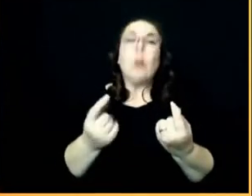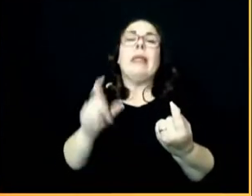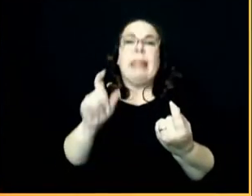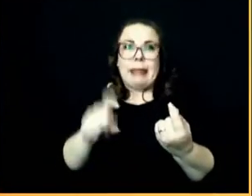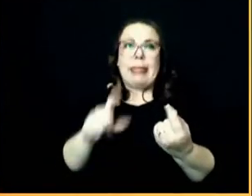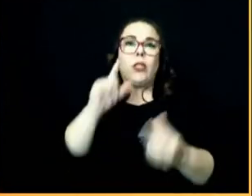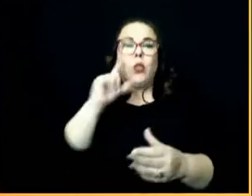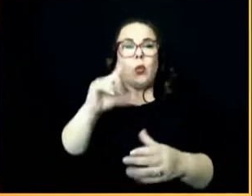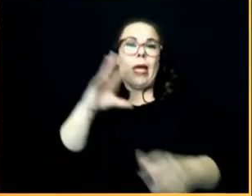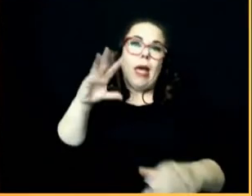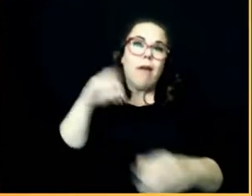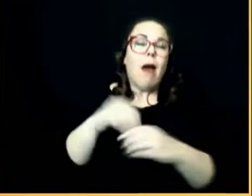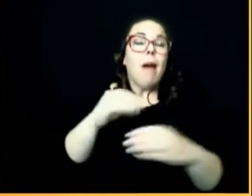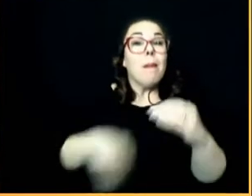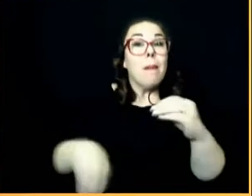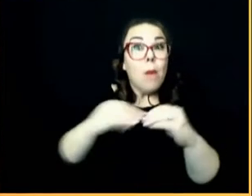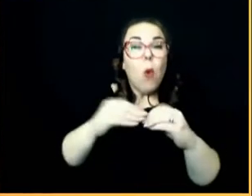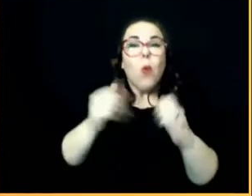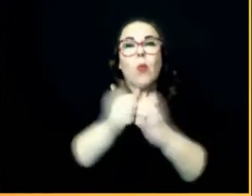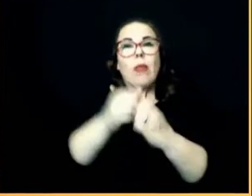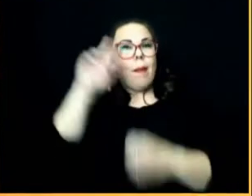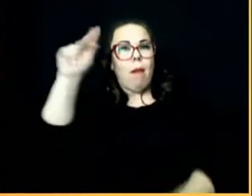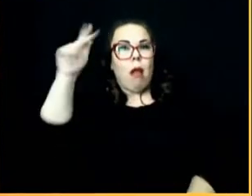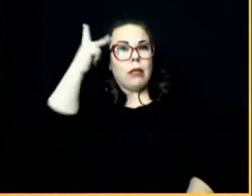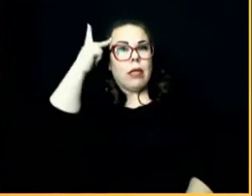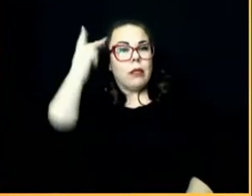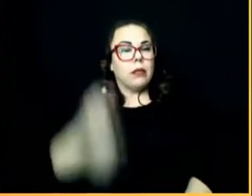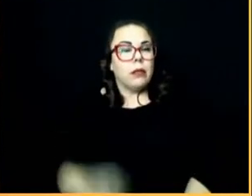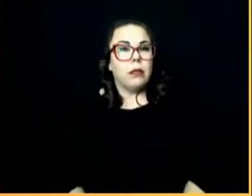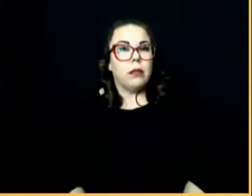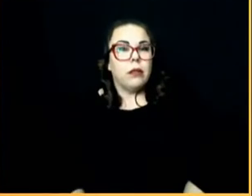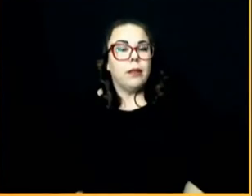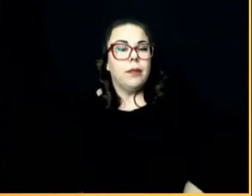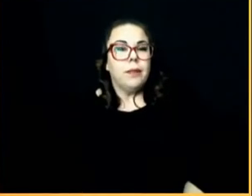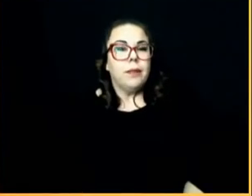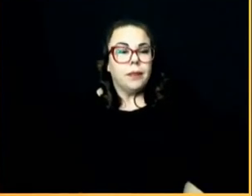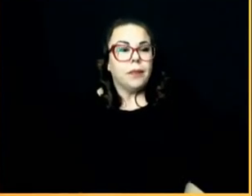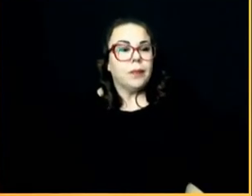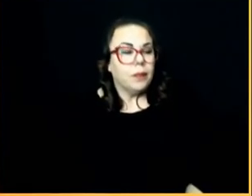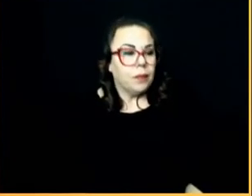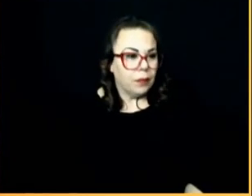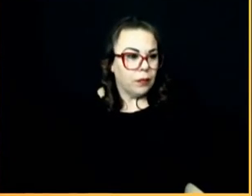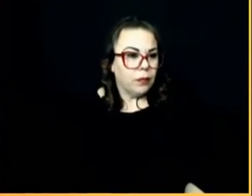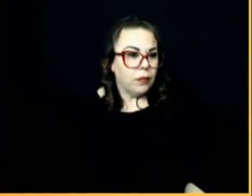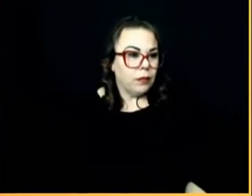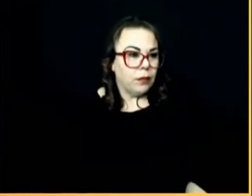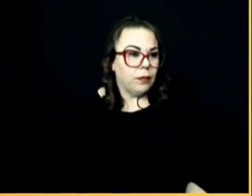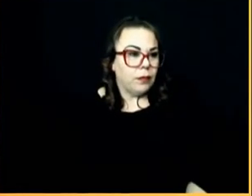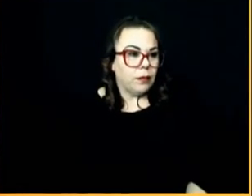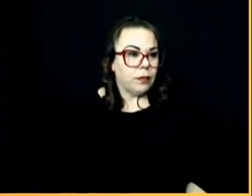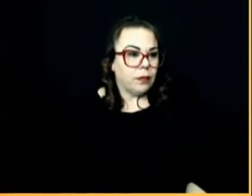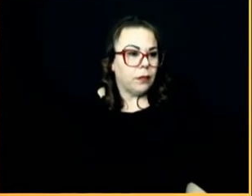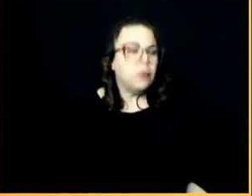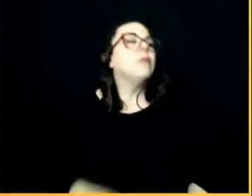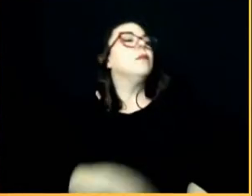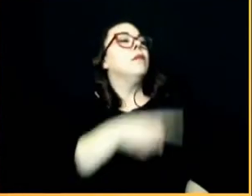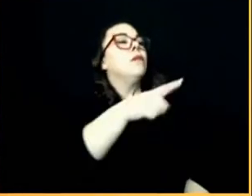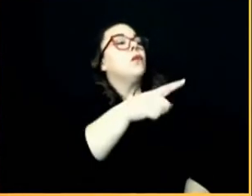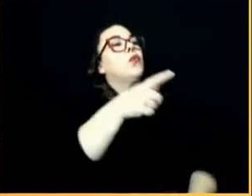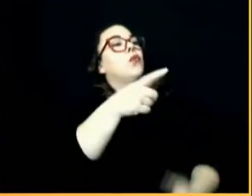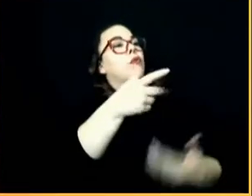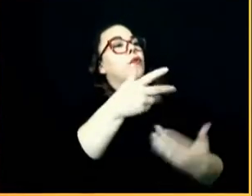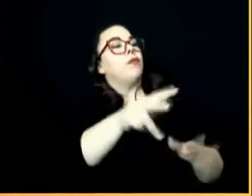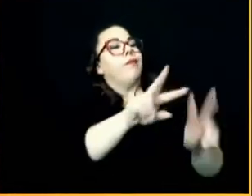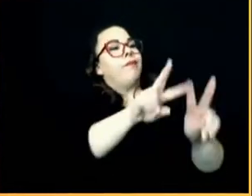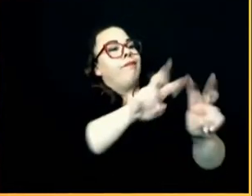close. And given the fact that you've looked at all of these races, excuse me, from